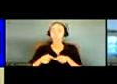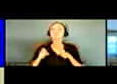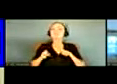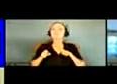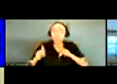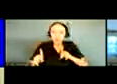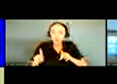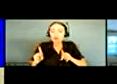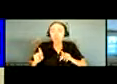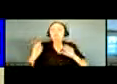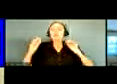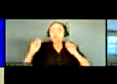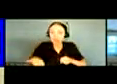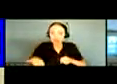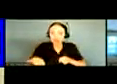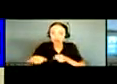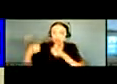signage.